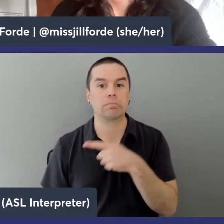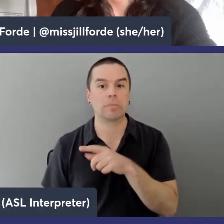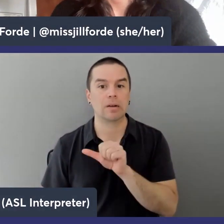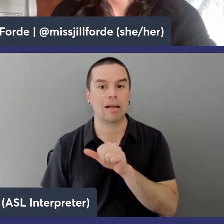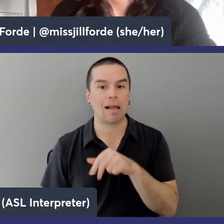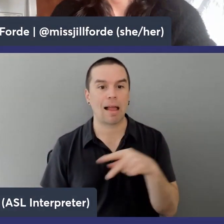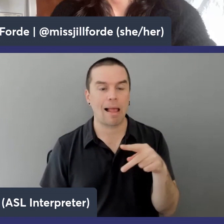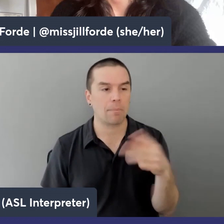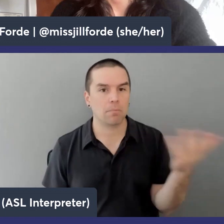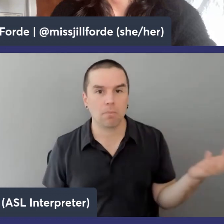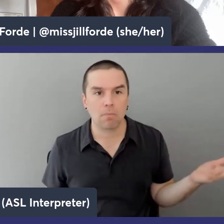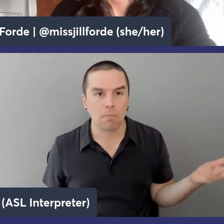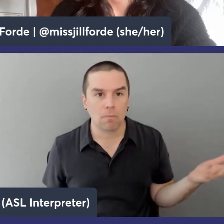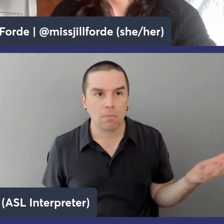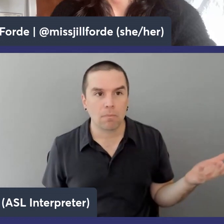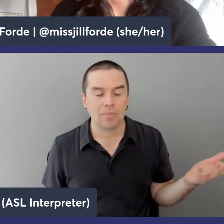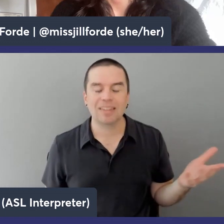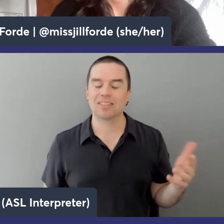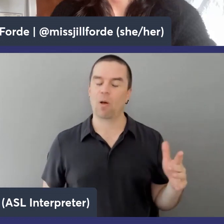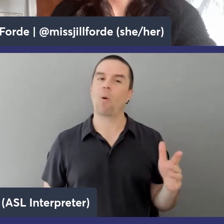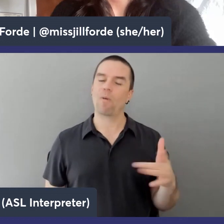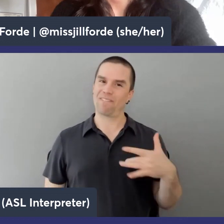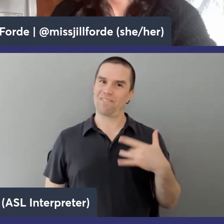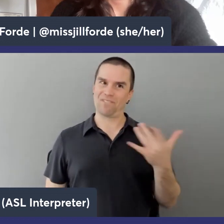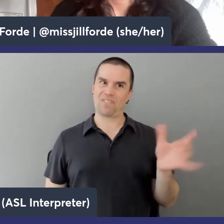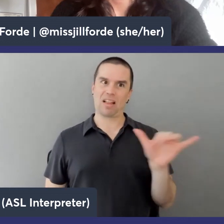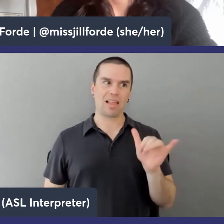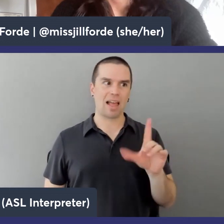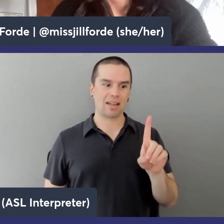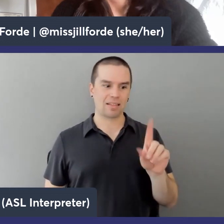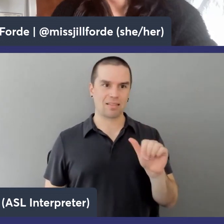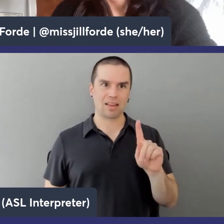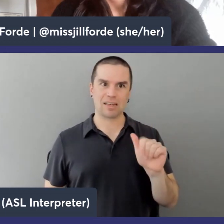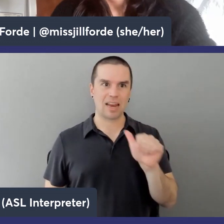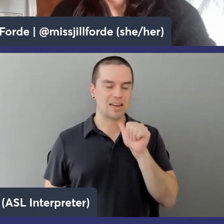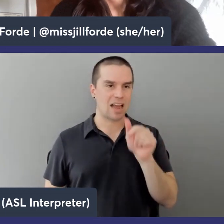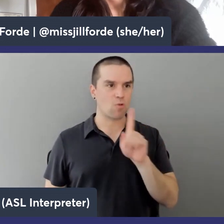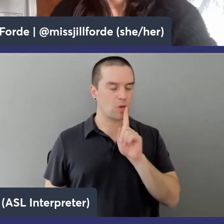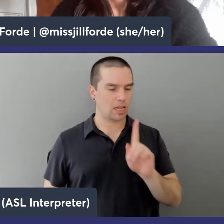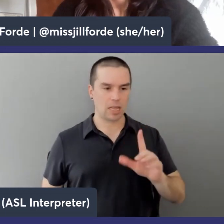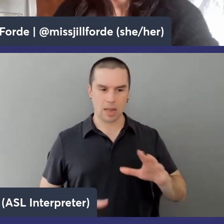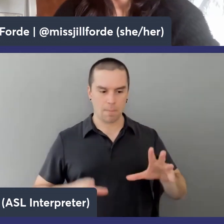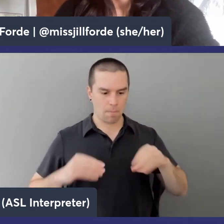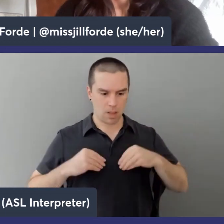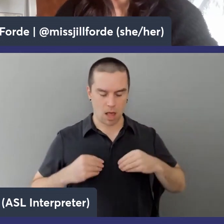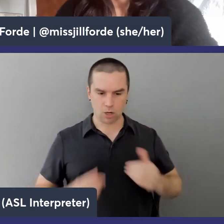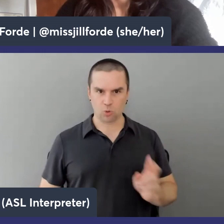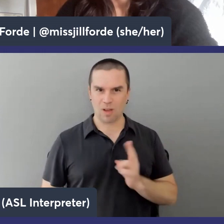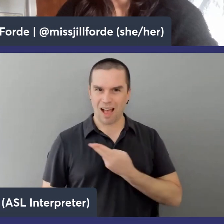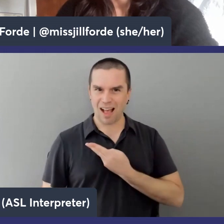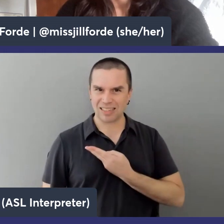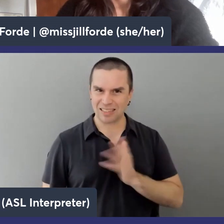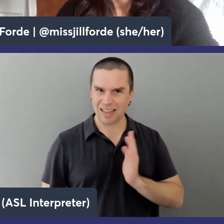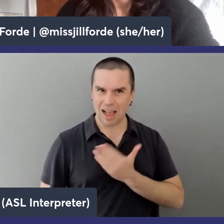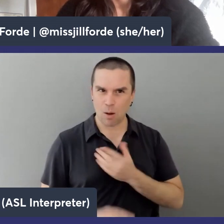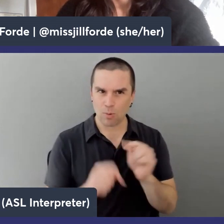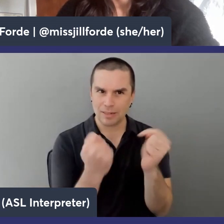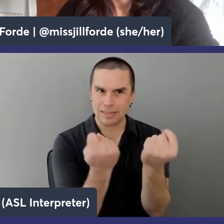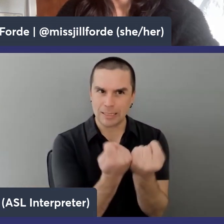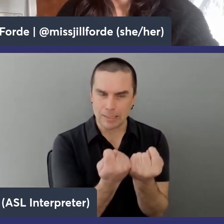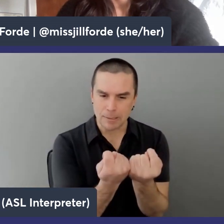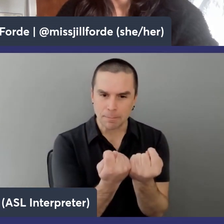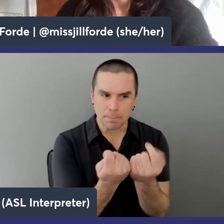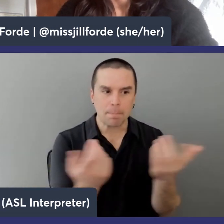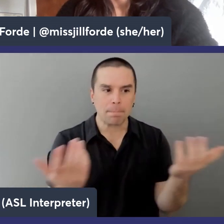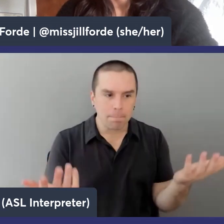so it didn't really belong to them. So those are some of the key challenges, and we sort of like stepped back and we imagined